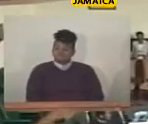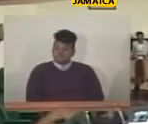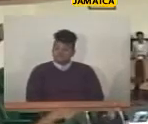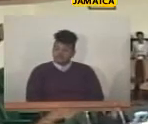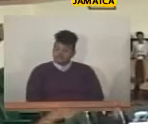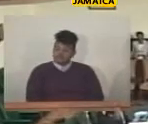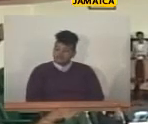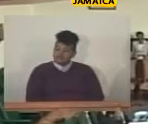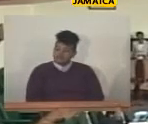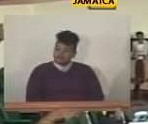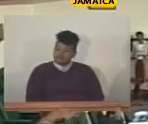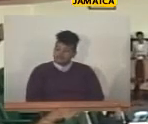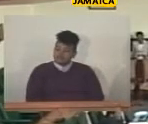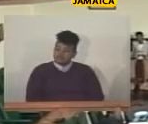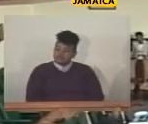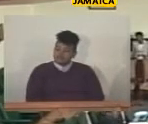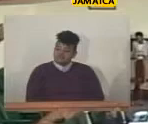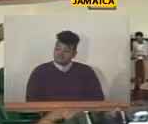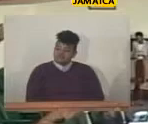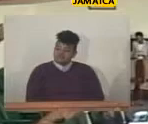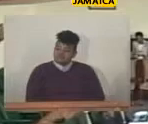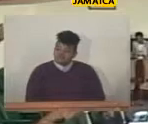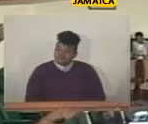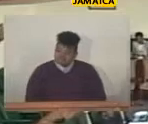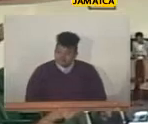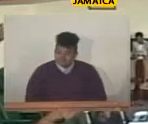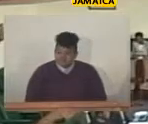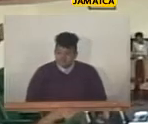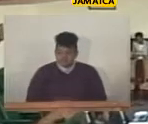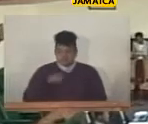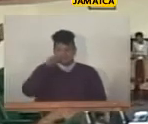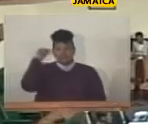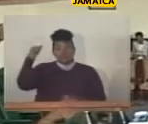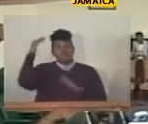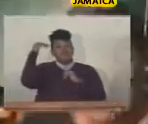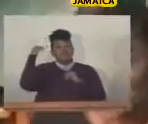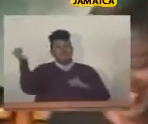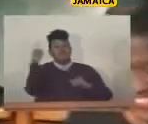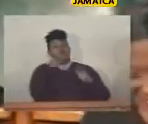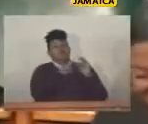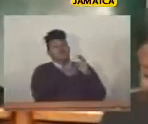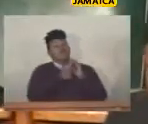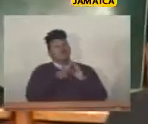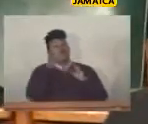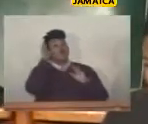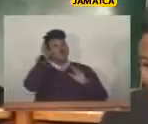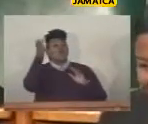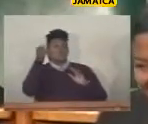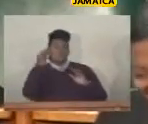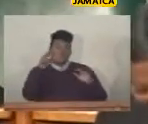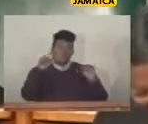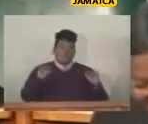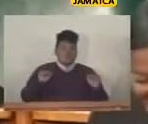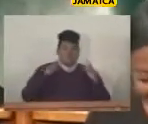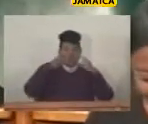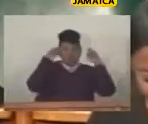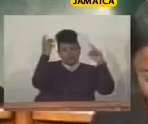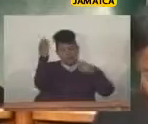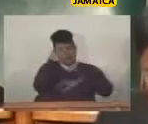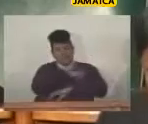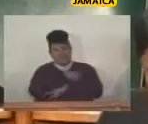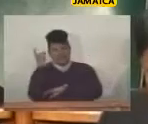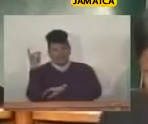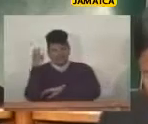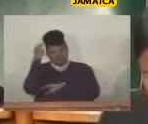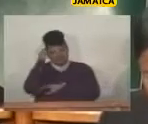Mr. President, it was not anticipated that all that is required could or would be accomplished in 14 days. It is reasonable